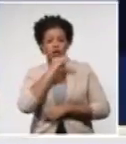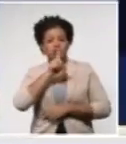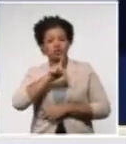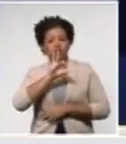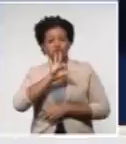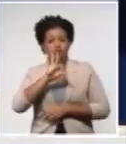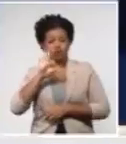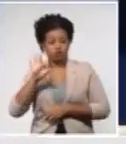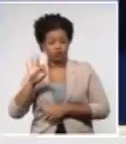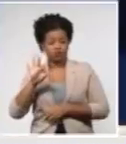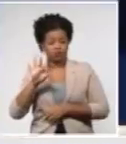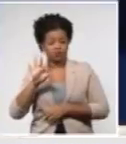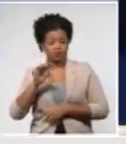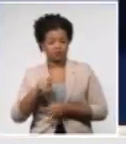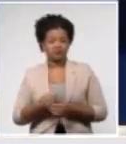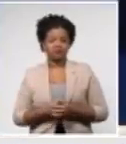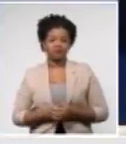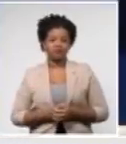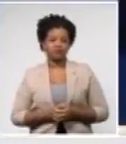188.